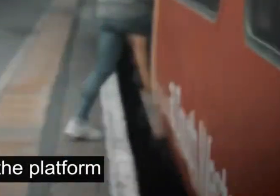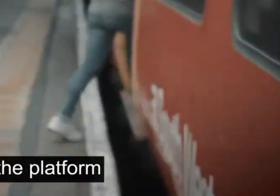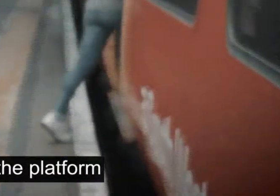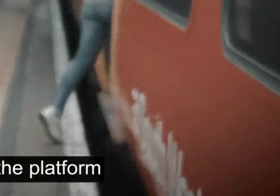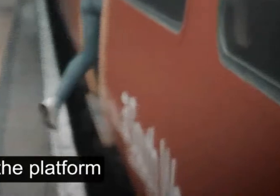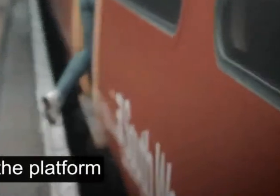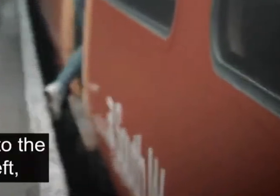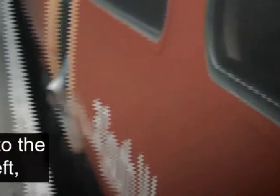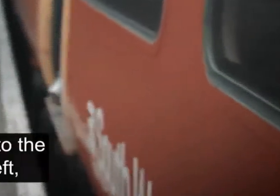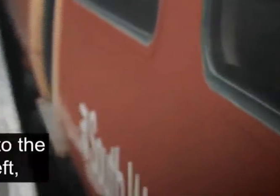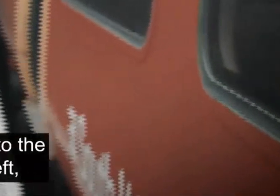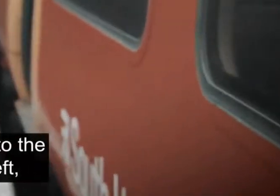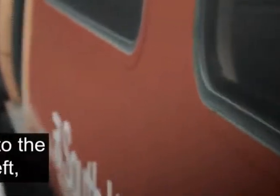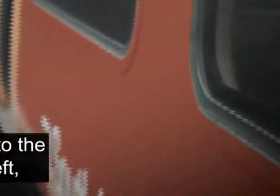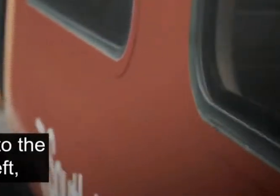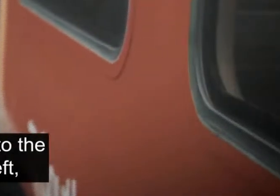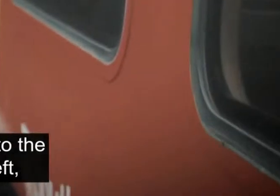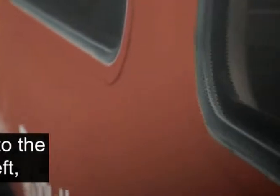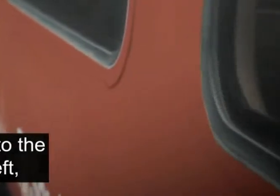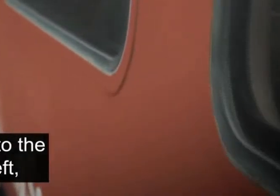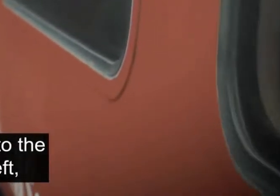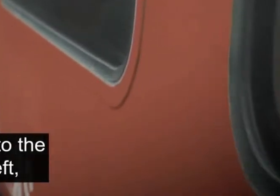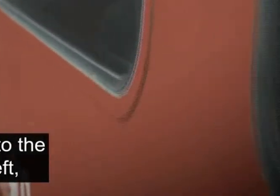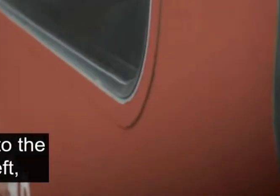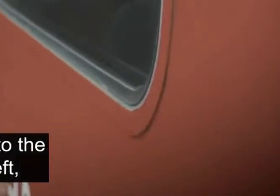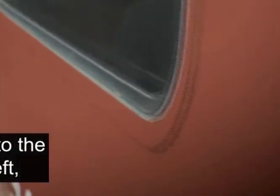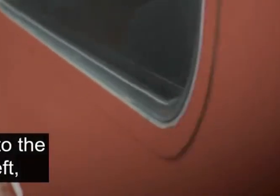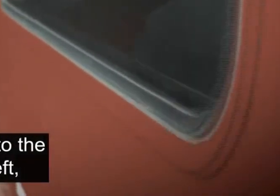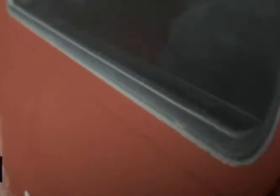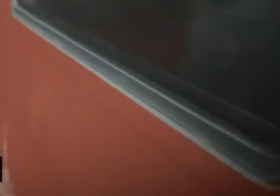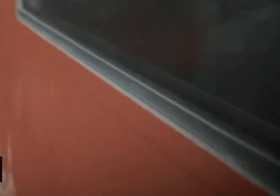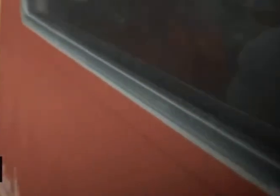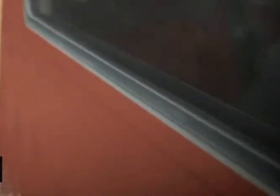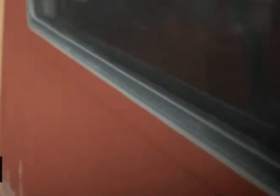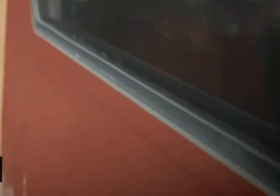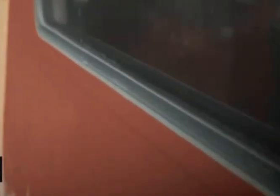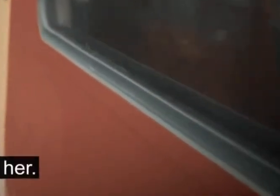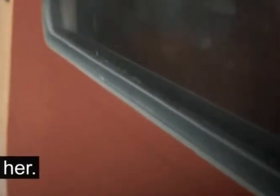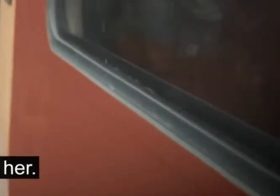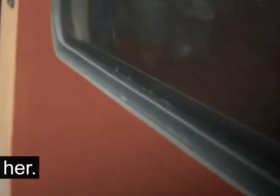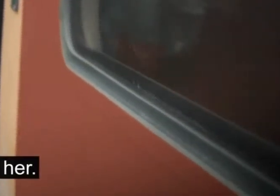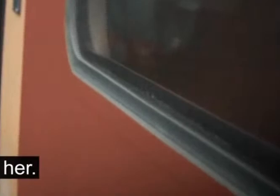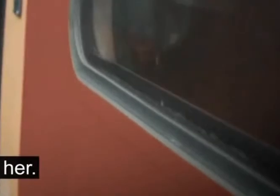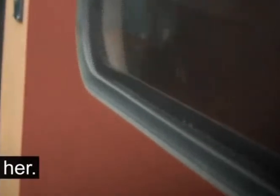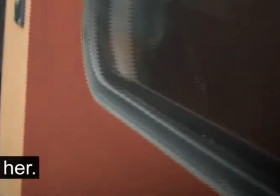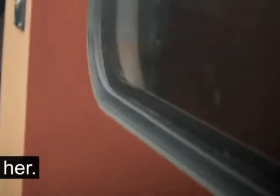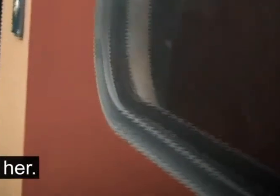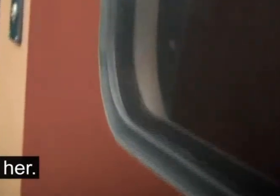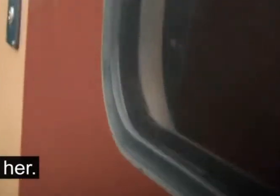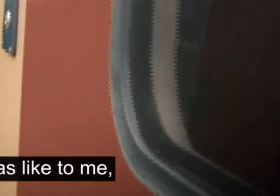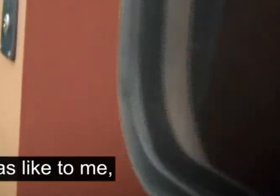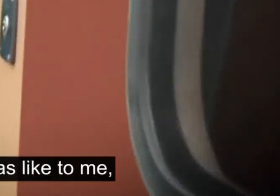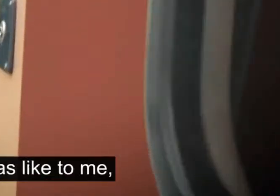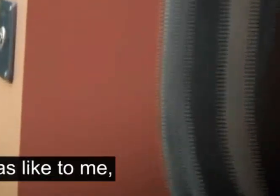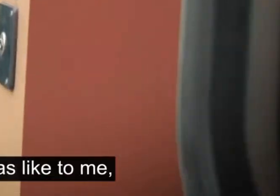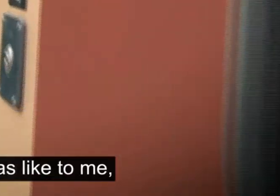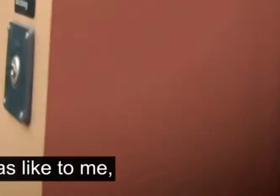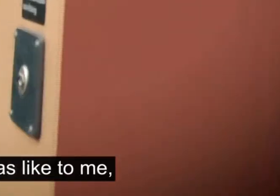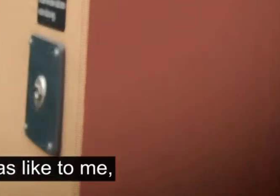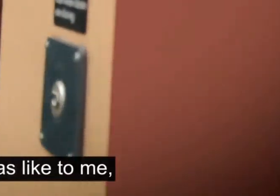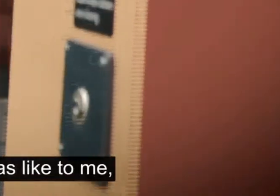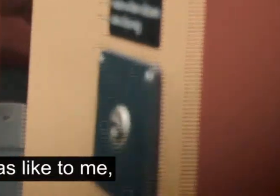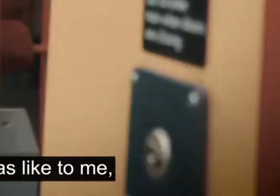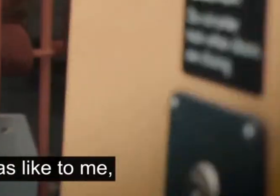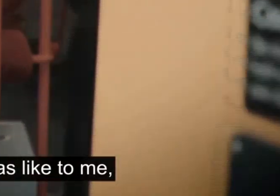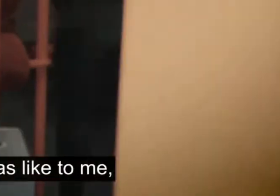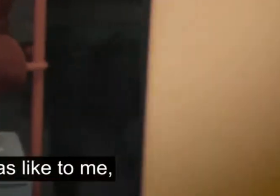the platform and stepped back onto the train that we'd just left, one carriage up. So we both followed her, and he